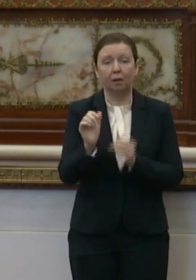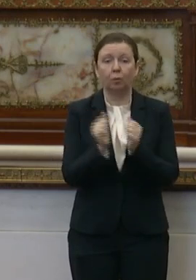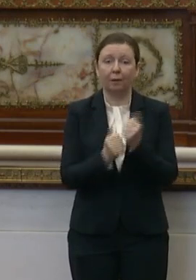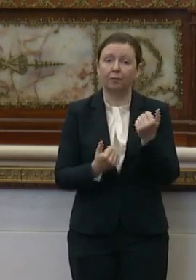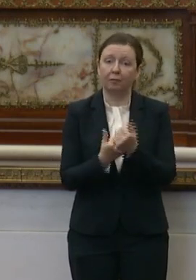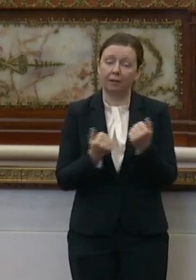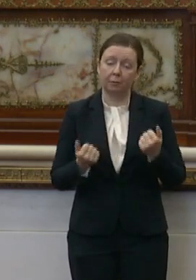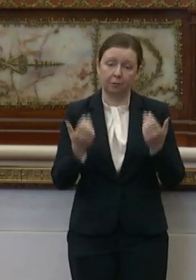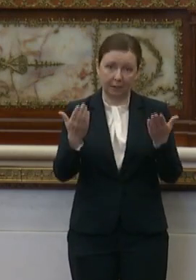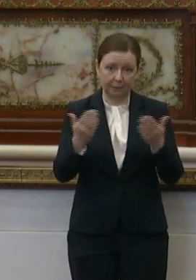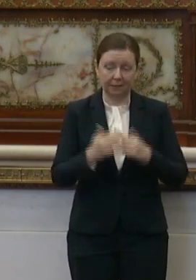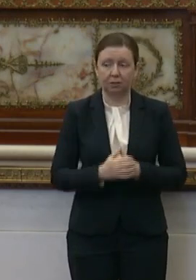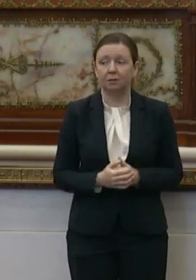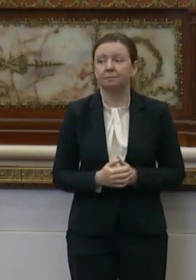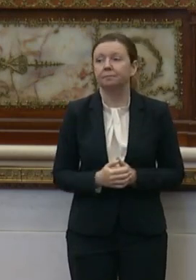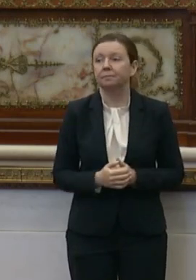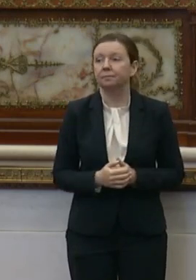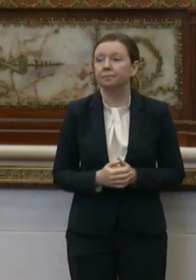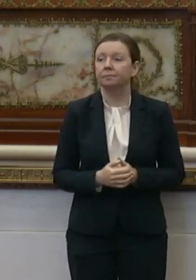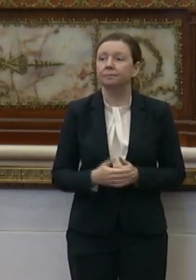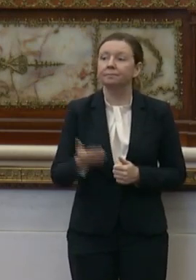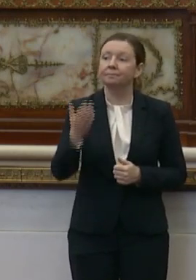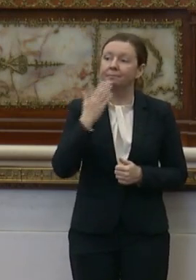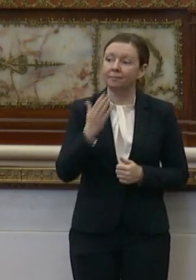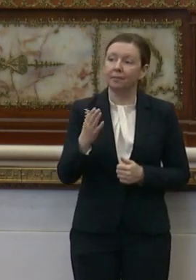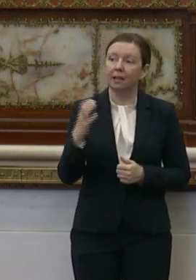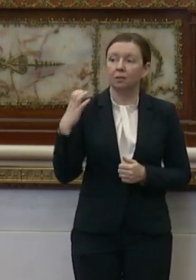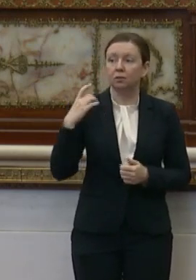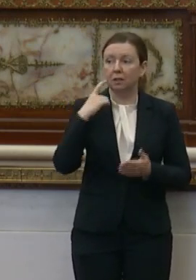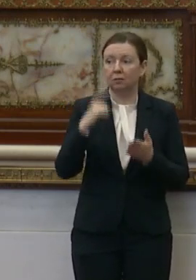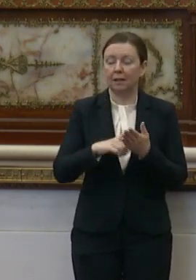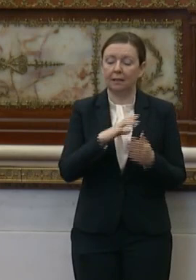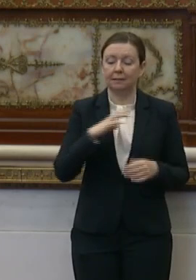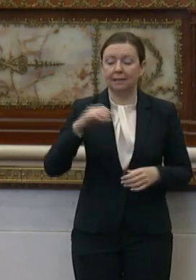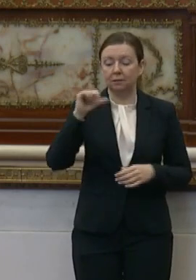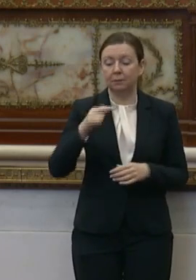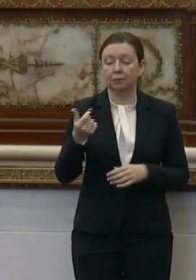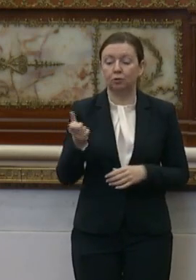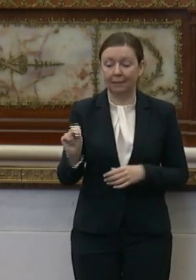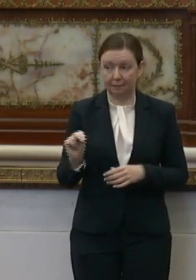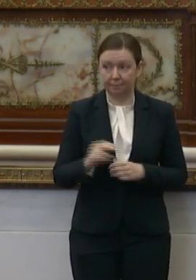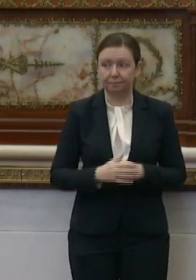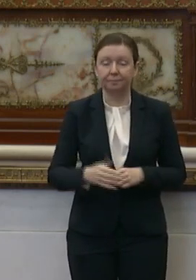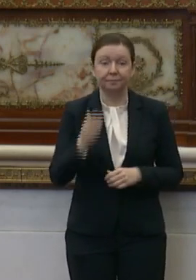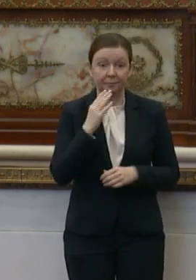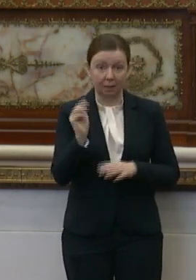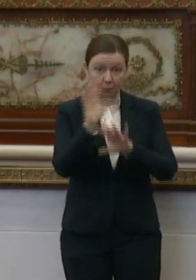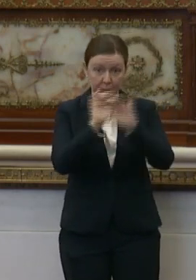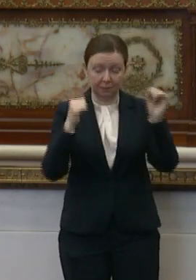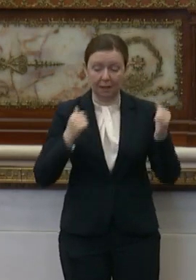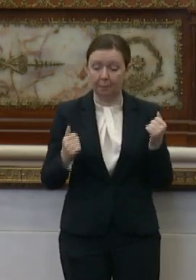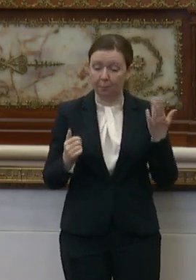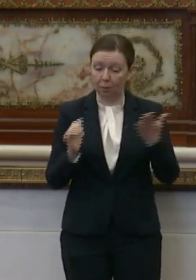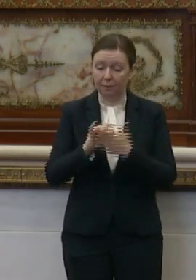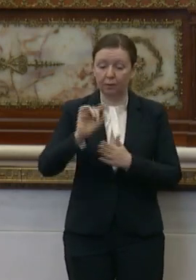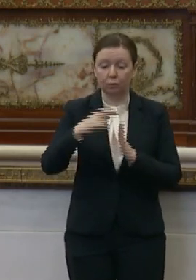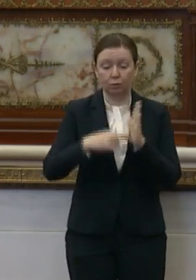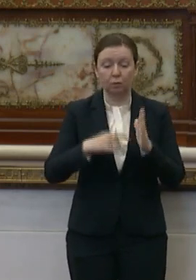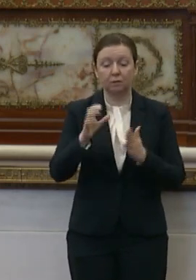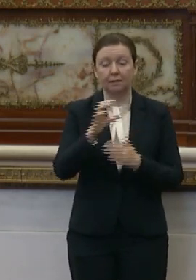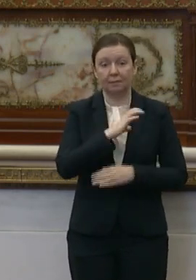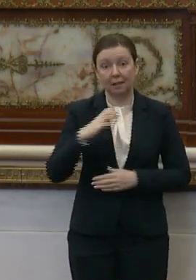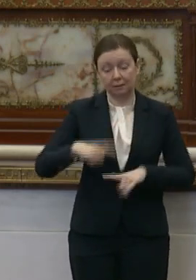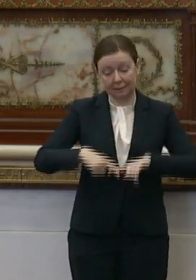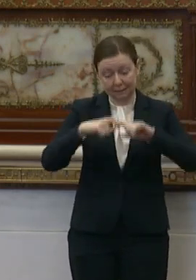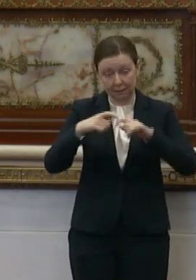favorable recommendation. Thank you. Chair again recognizes Councilman Green. Thank you, Mr. President. I move that the rule of council be